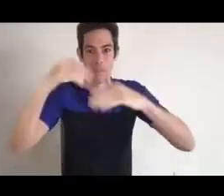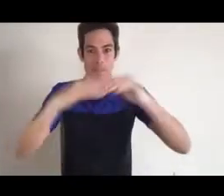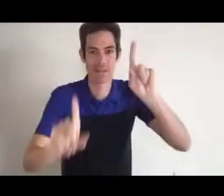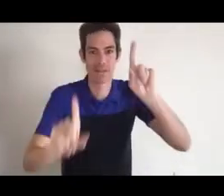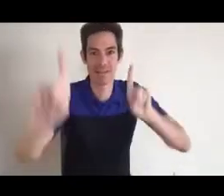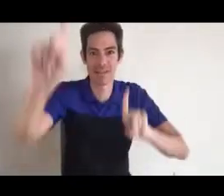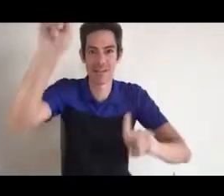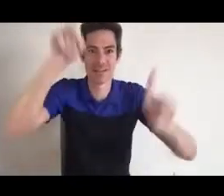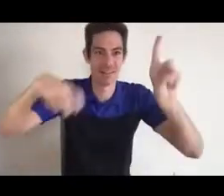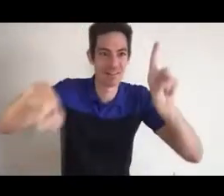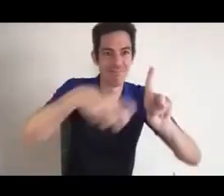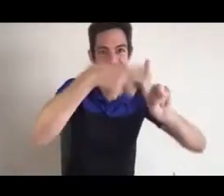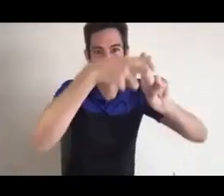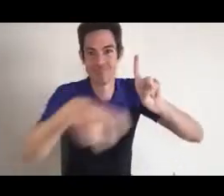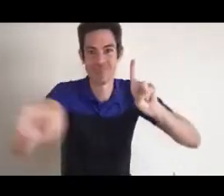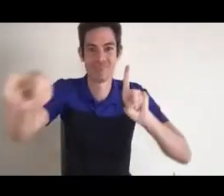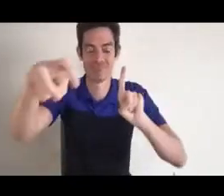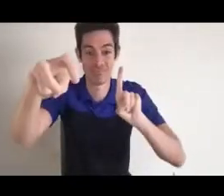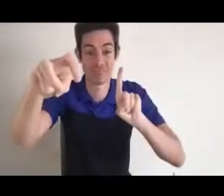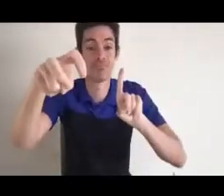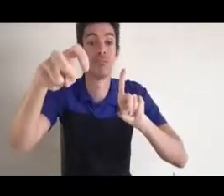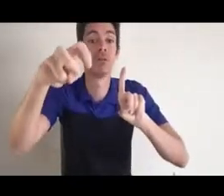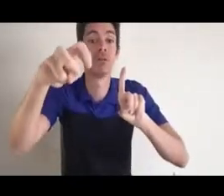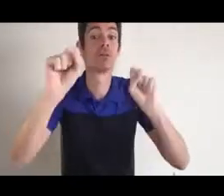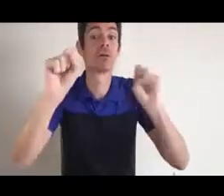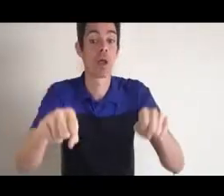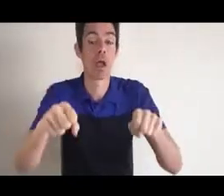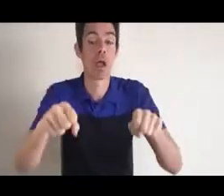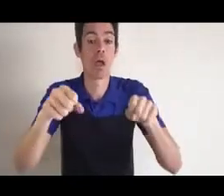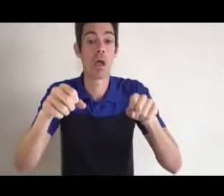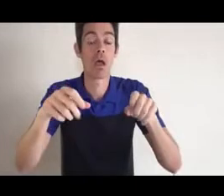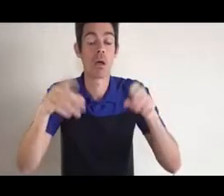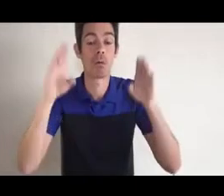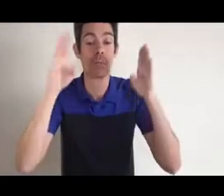swings around the skyscrapers.